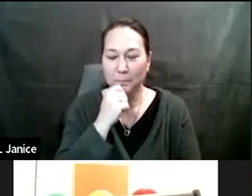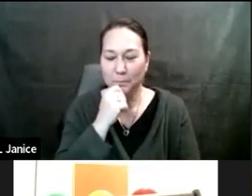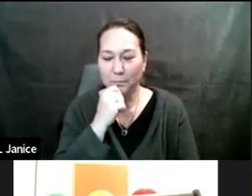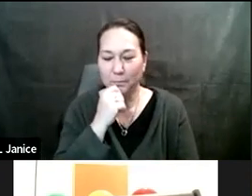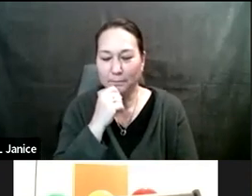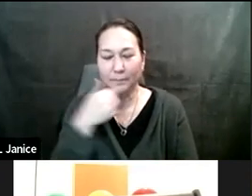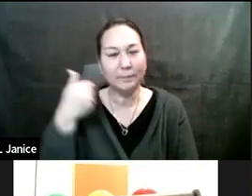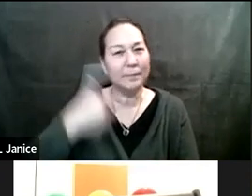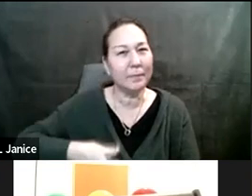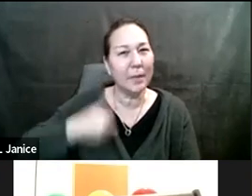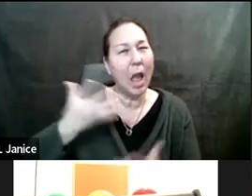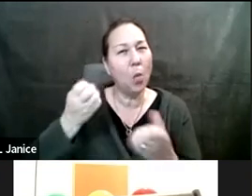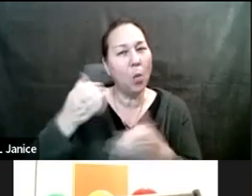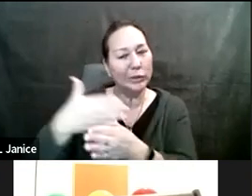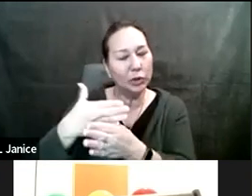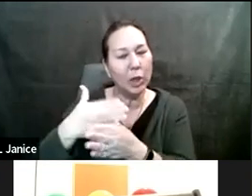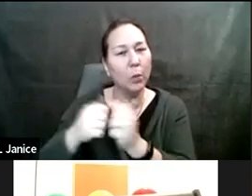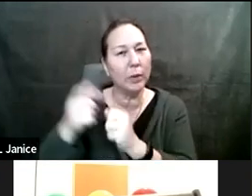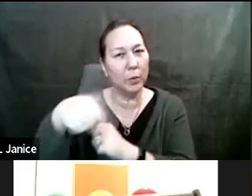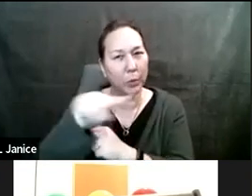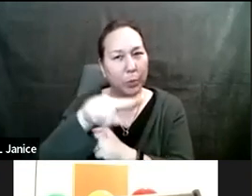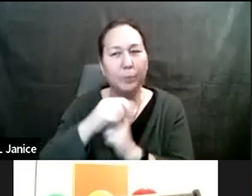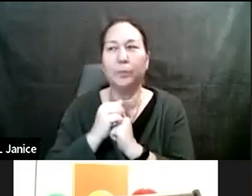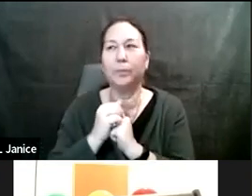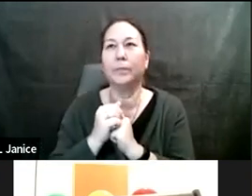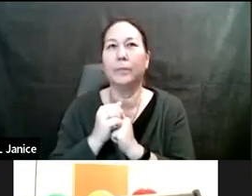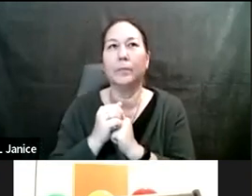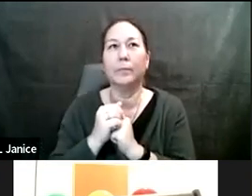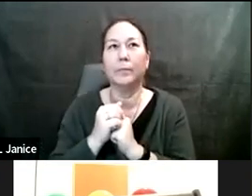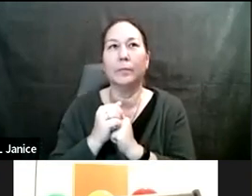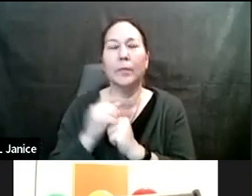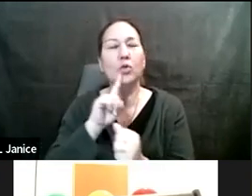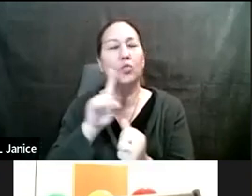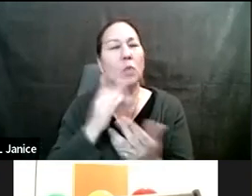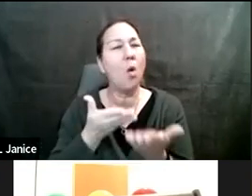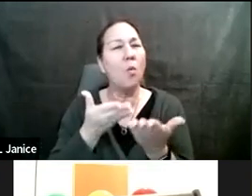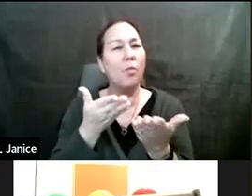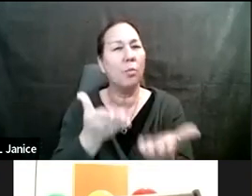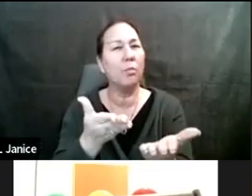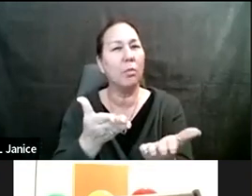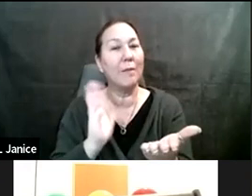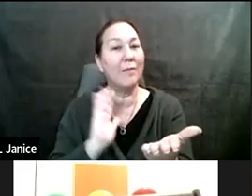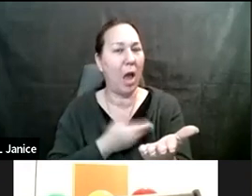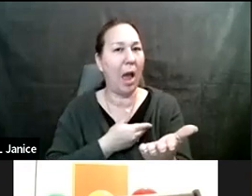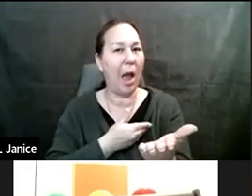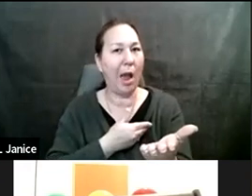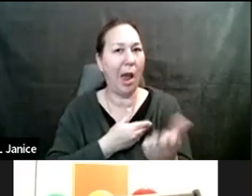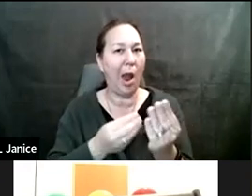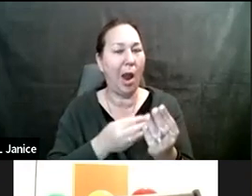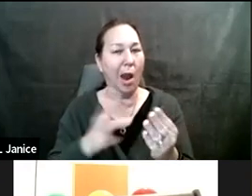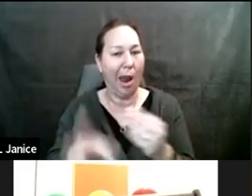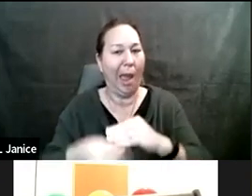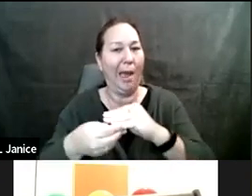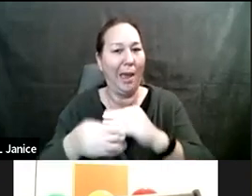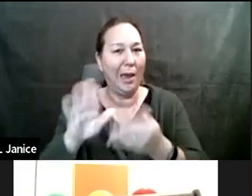I wanted to share with you how excited we are to be able to offer for our extended school year program